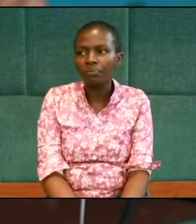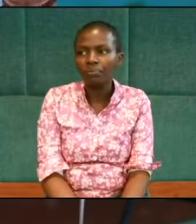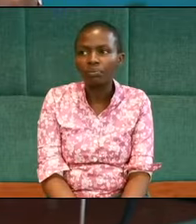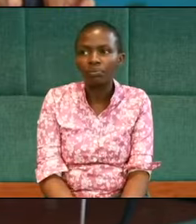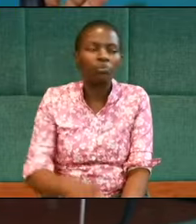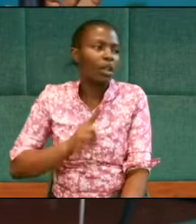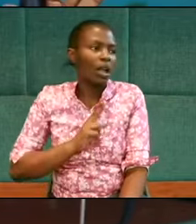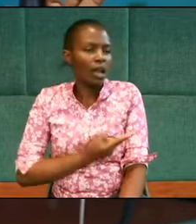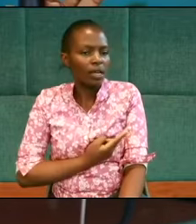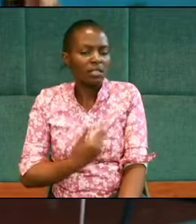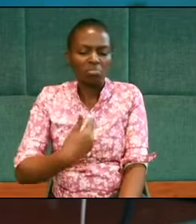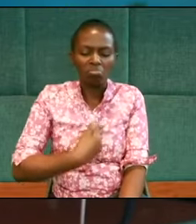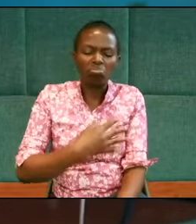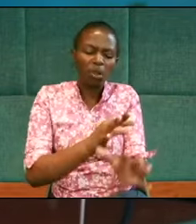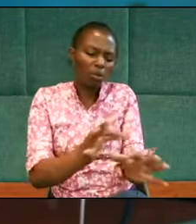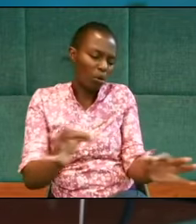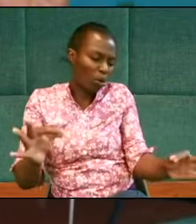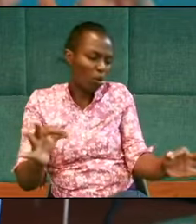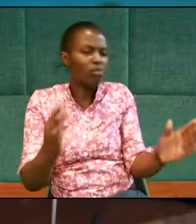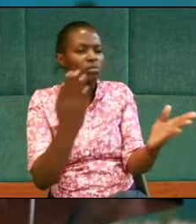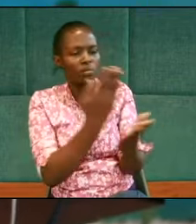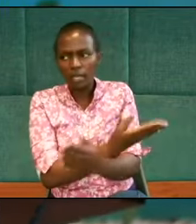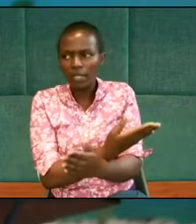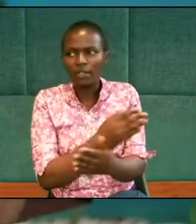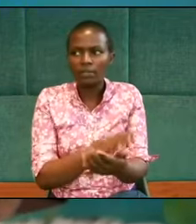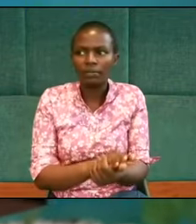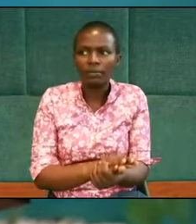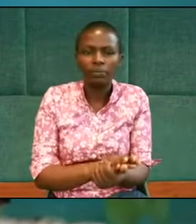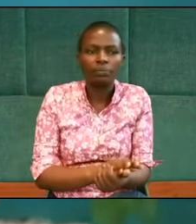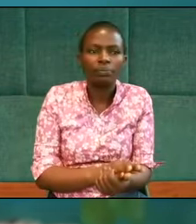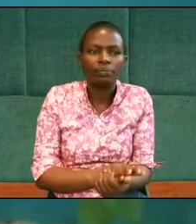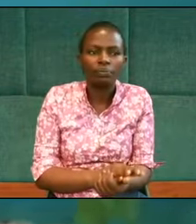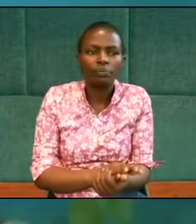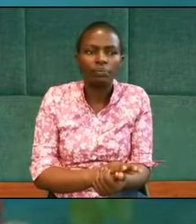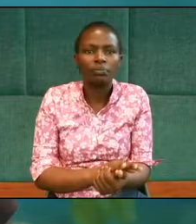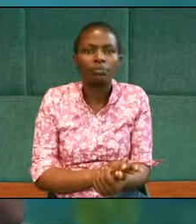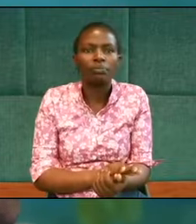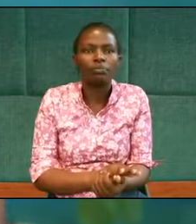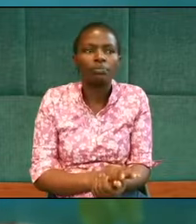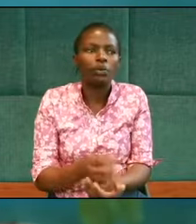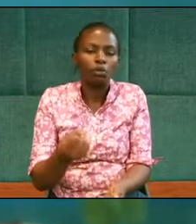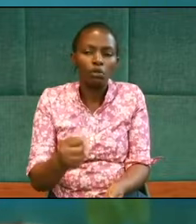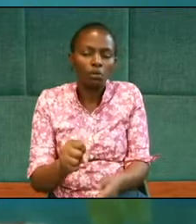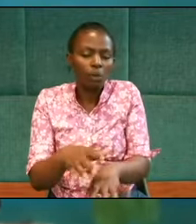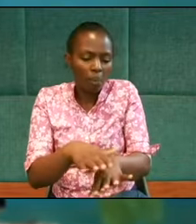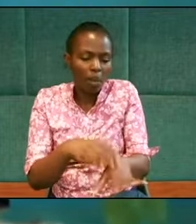We are going to have a long night. I would need not less than 1 hour, 30 minutes. So bear with